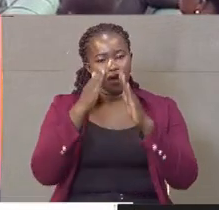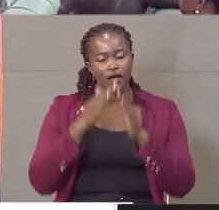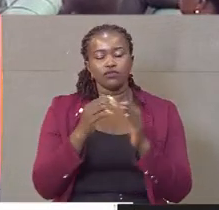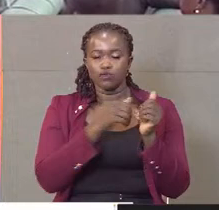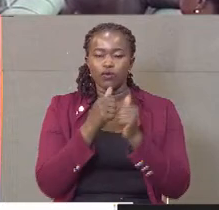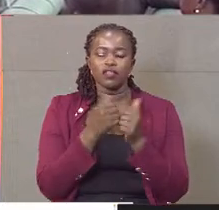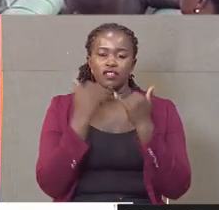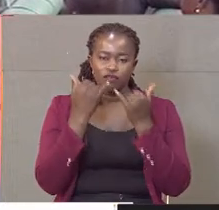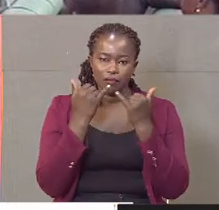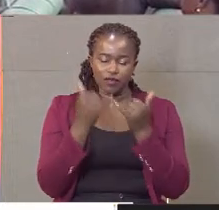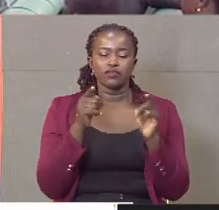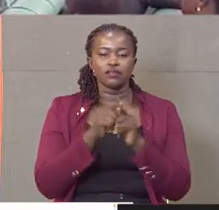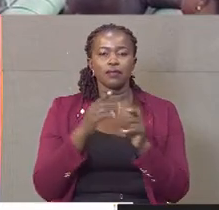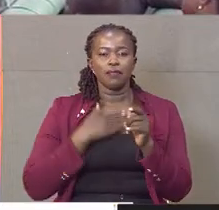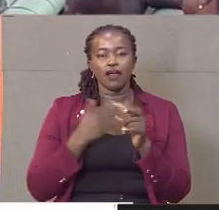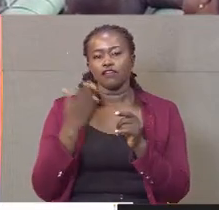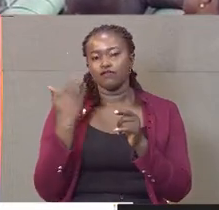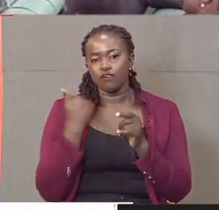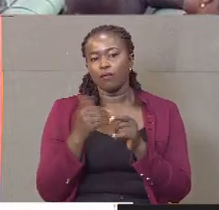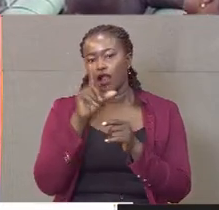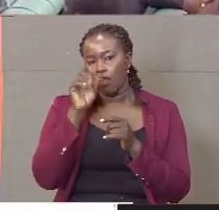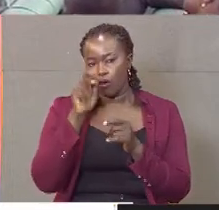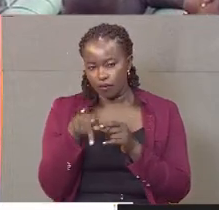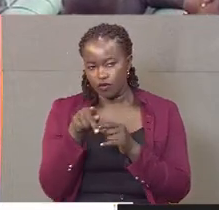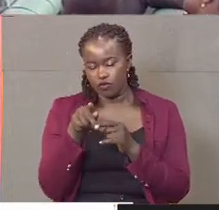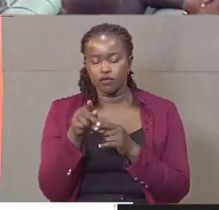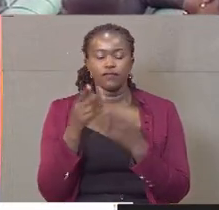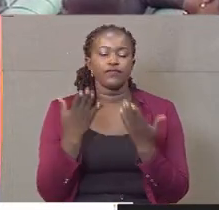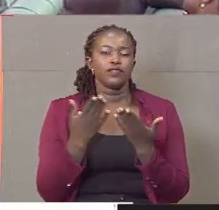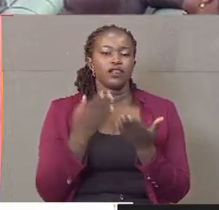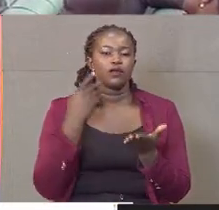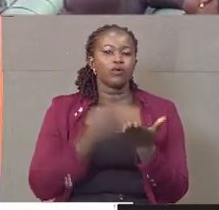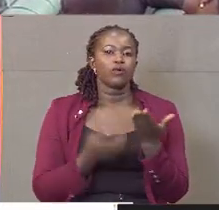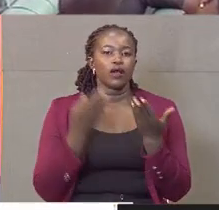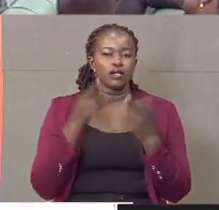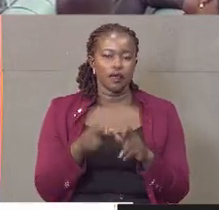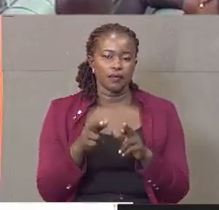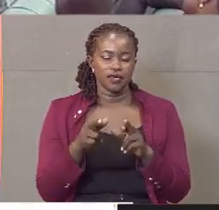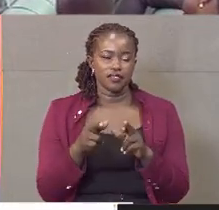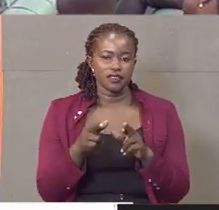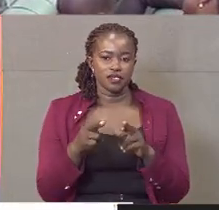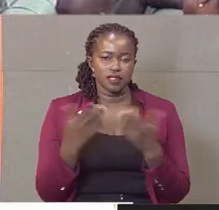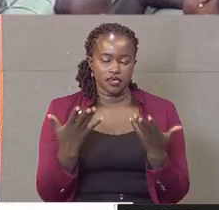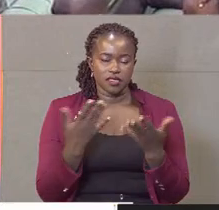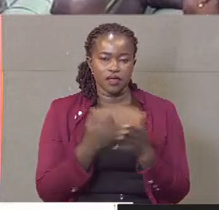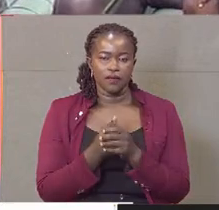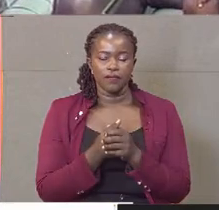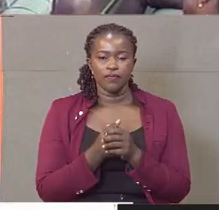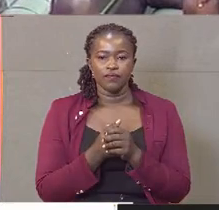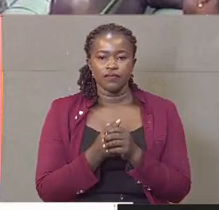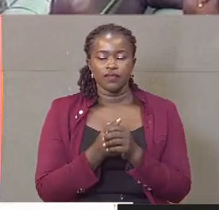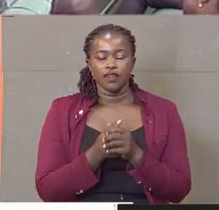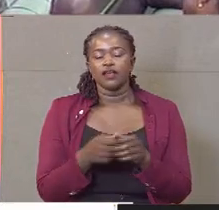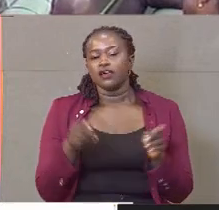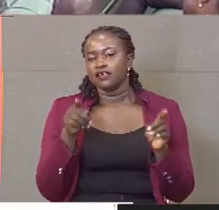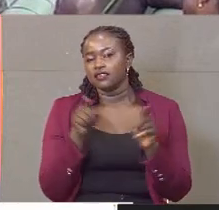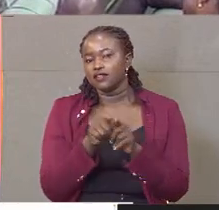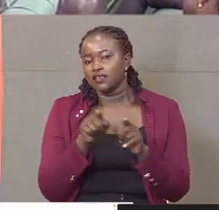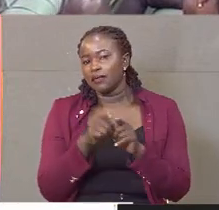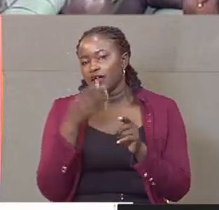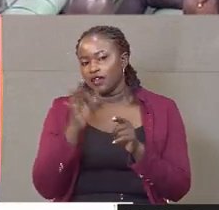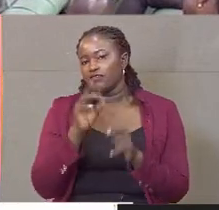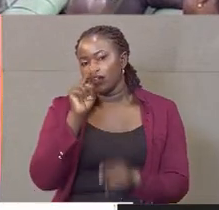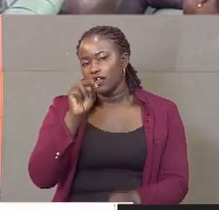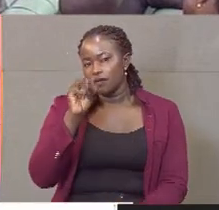and my former loop, the former loop. For what happens is that even if